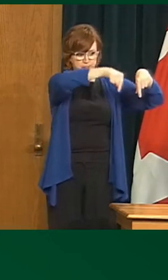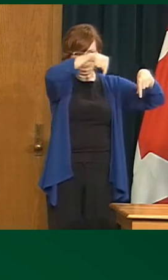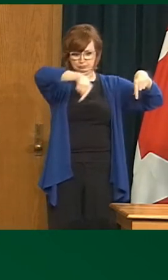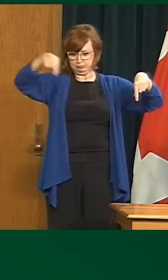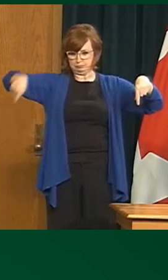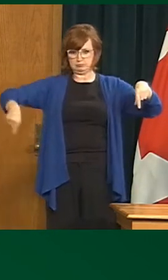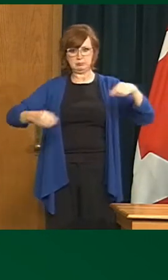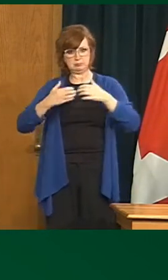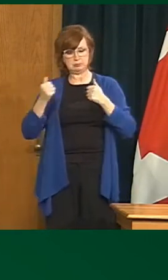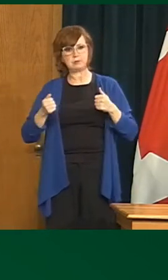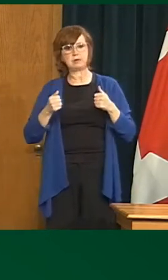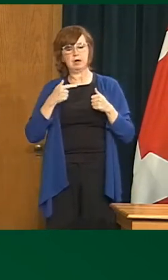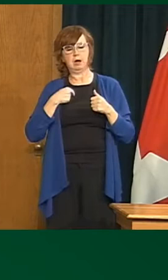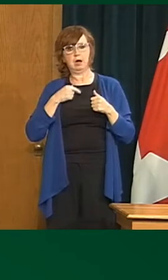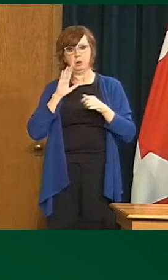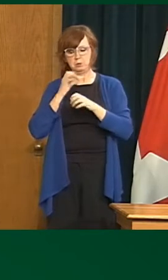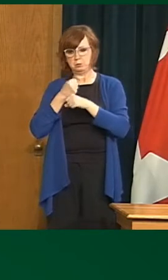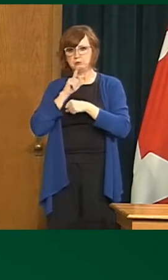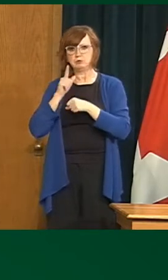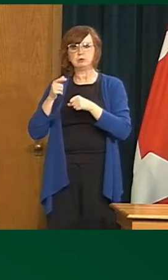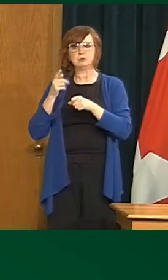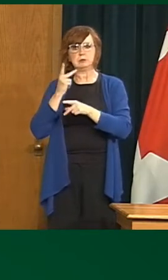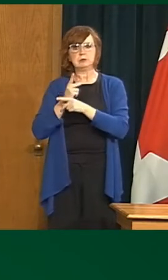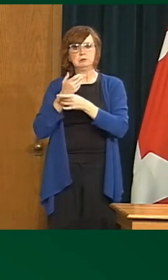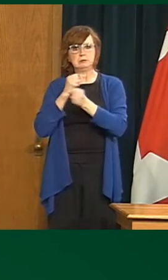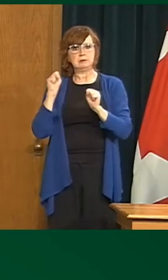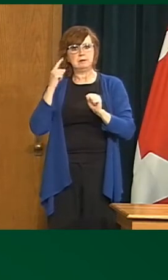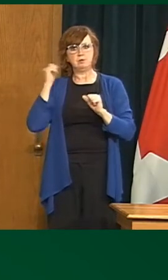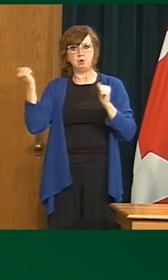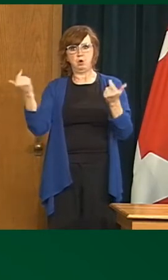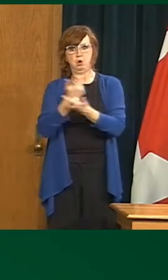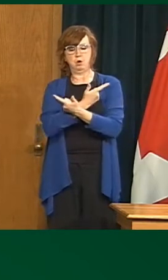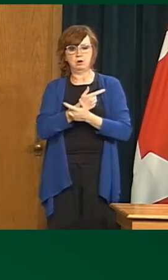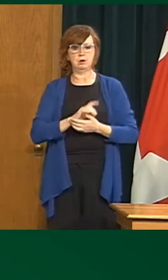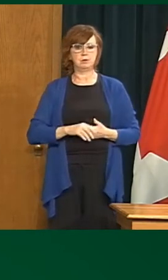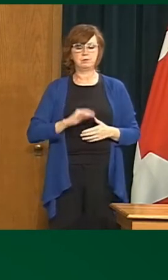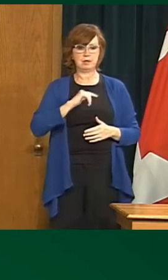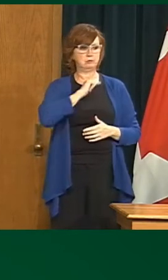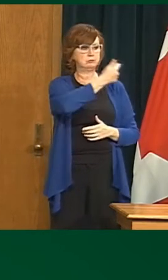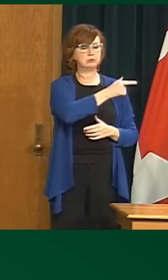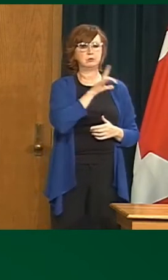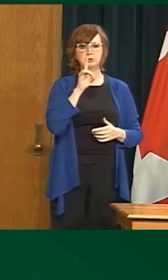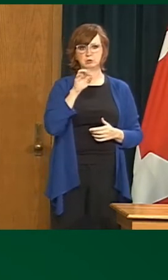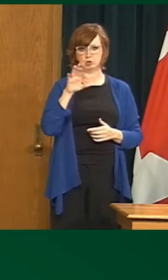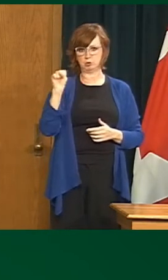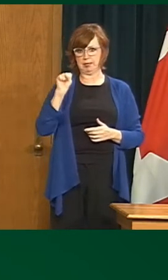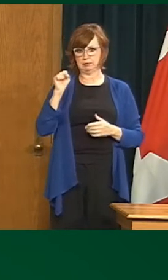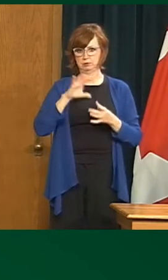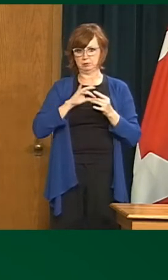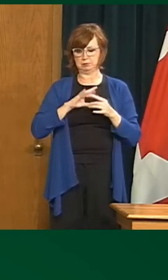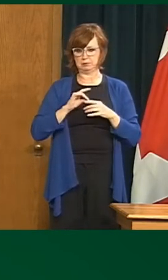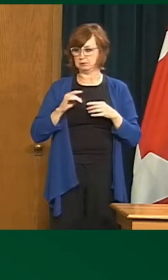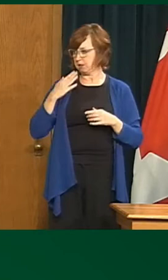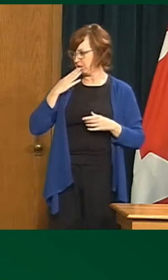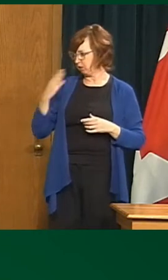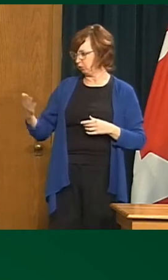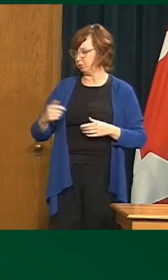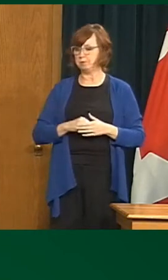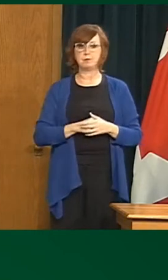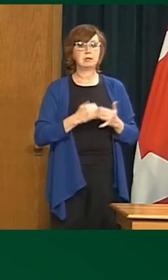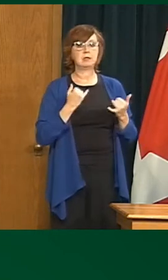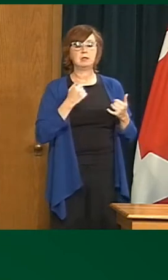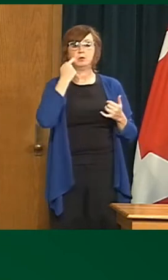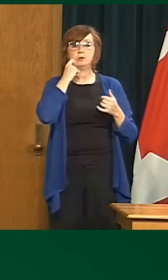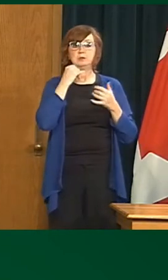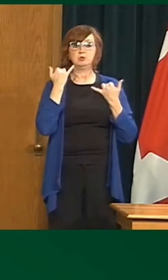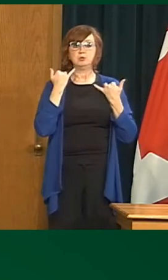that, I will turn it over to Dr. Shahab for a few comments. Thank you, Premier. So just, you know, summarizing some of the